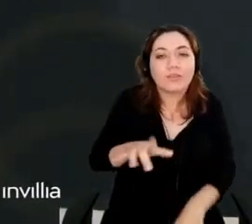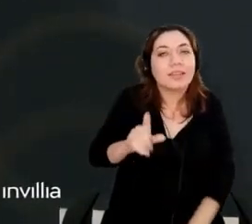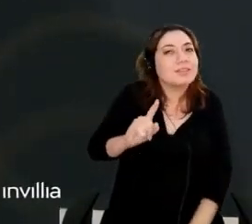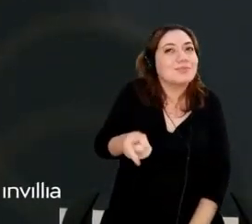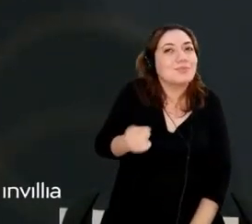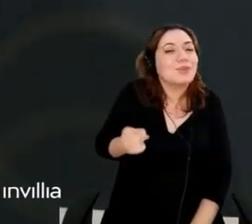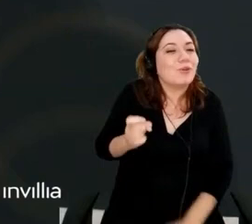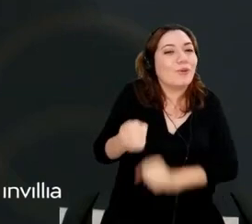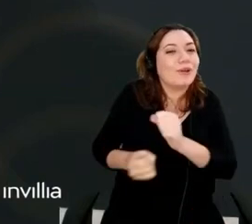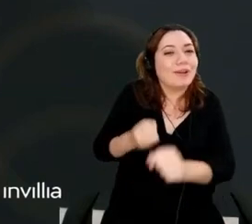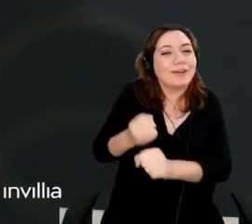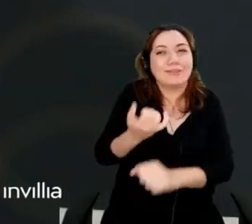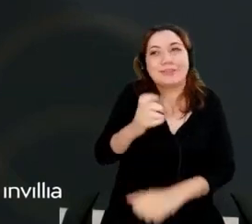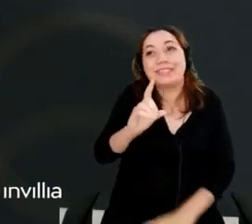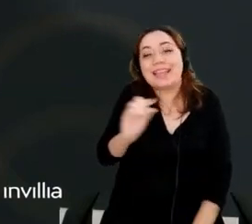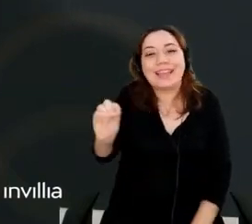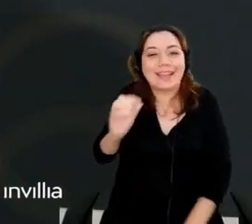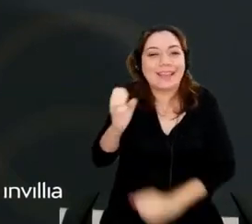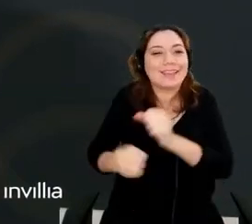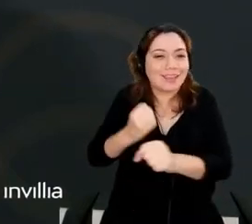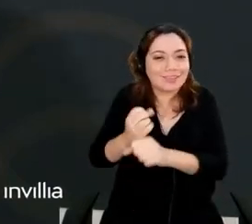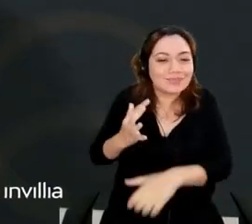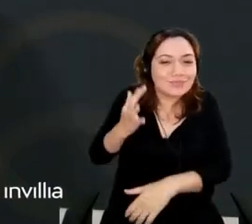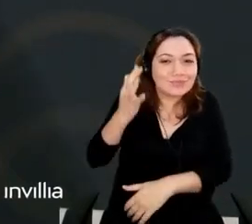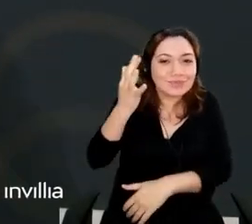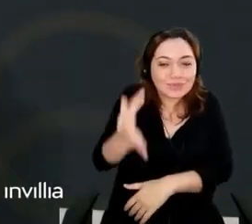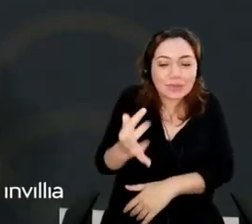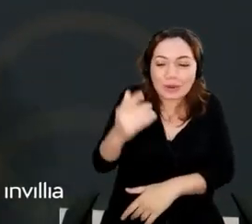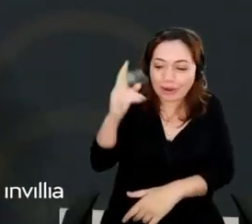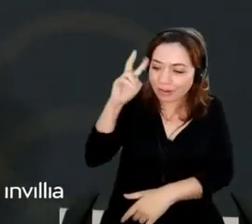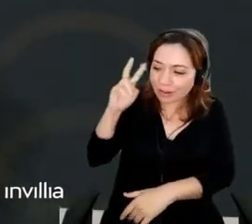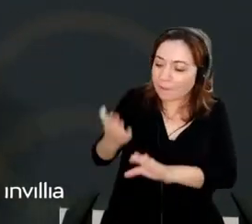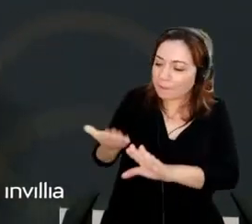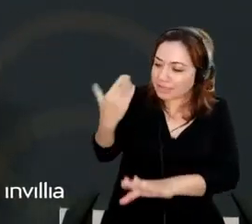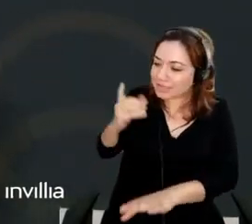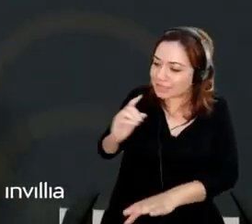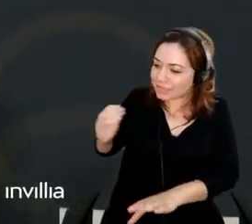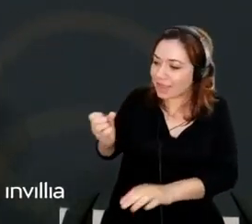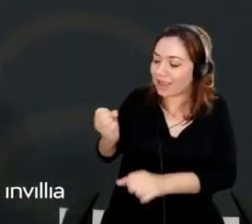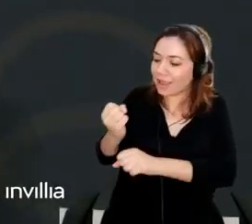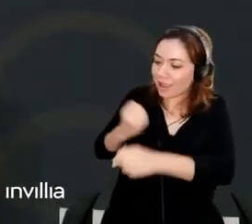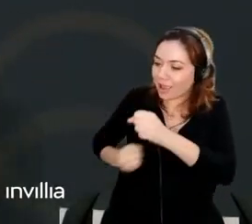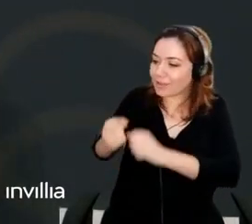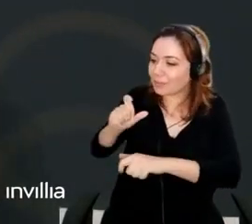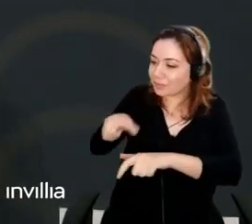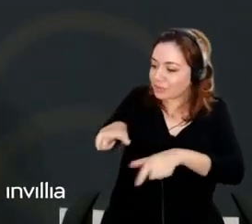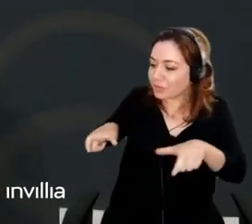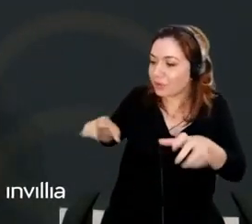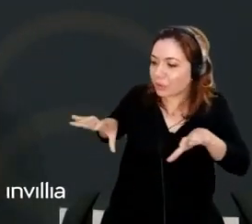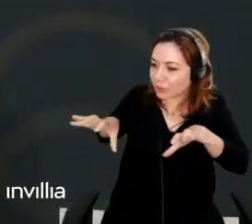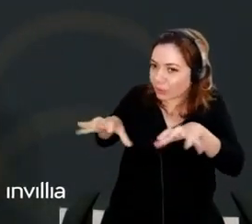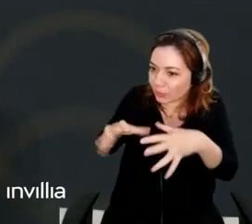came together and brought this AI future, this revolution, fast